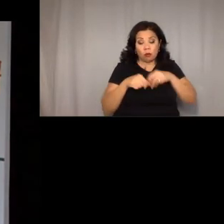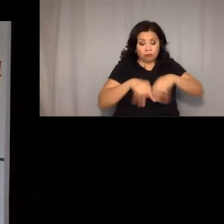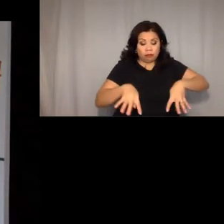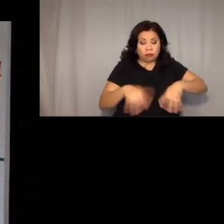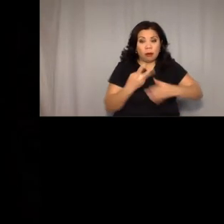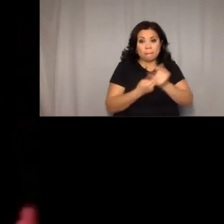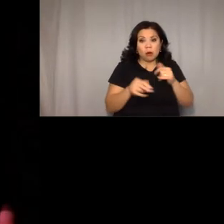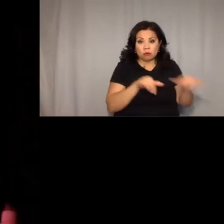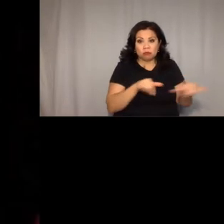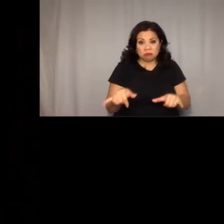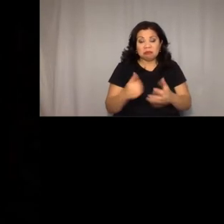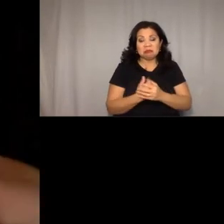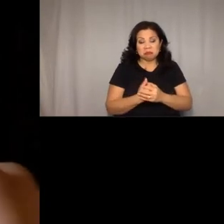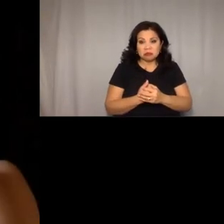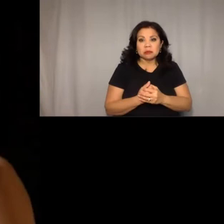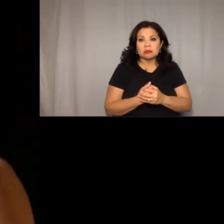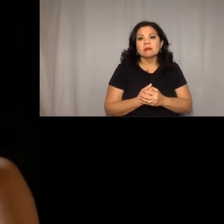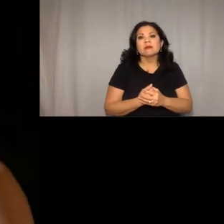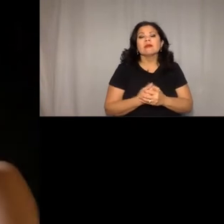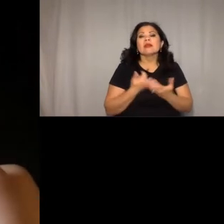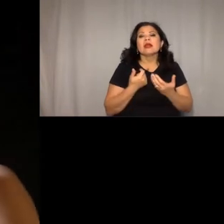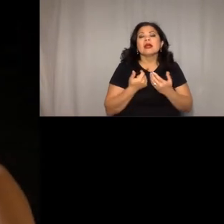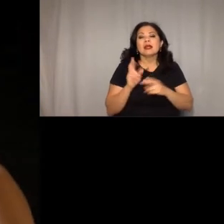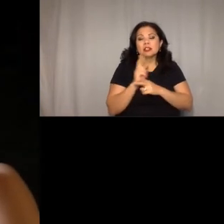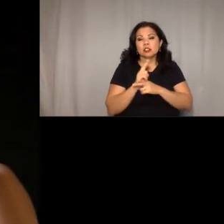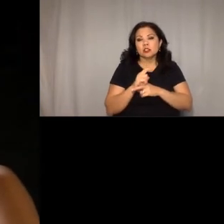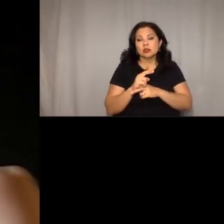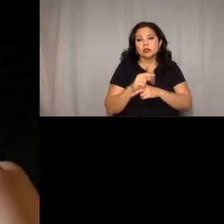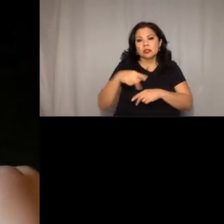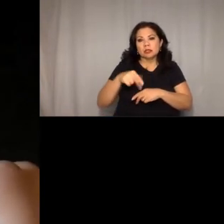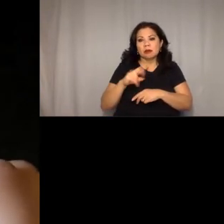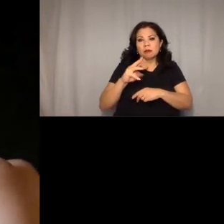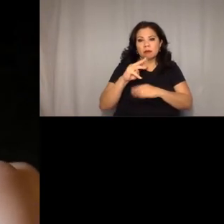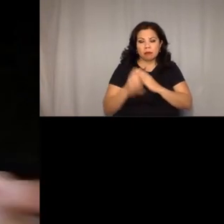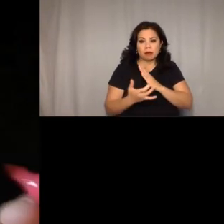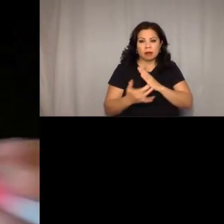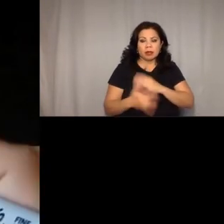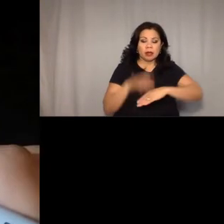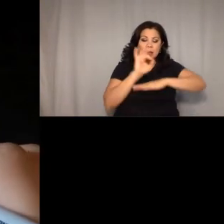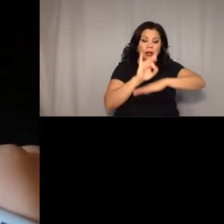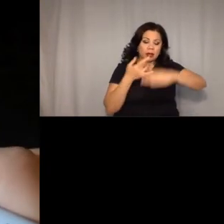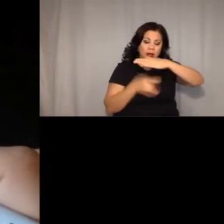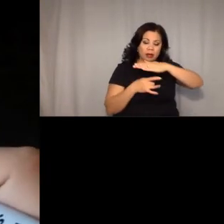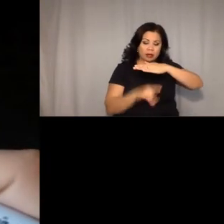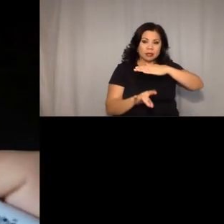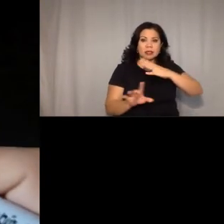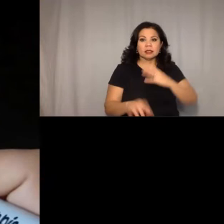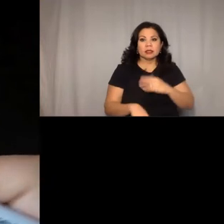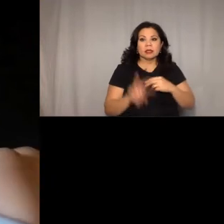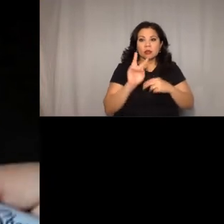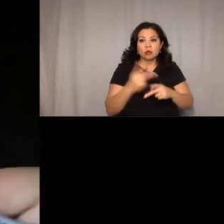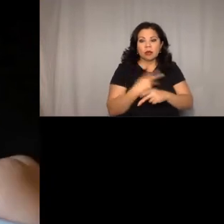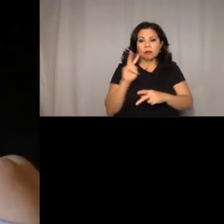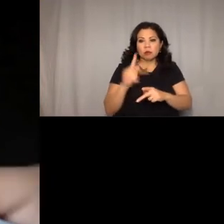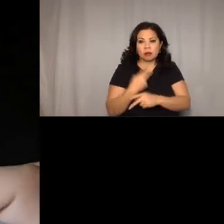common. Okay. Alright, so let's try 8 over 18 using primes. 2 times 2 times